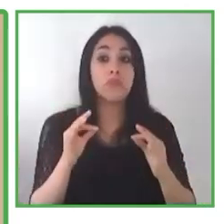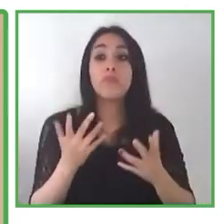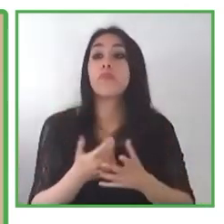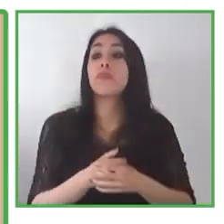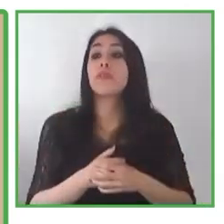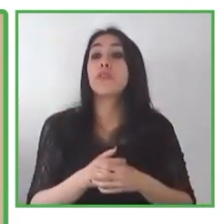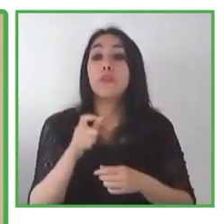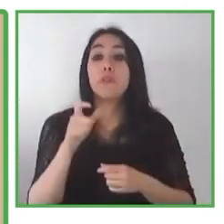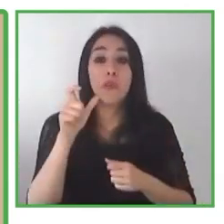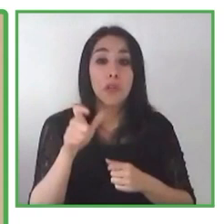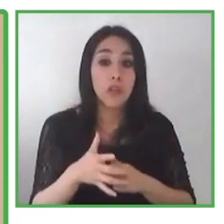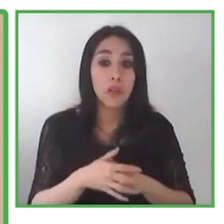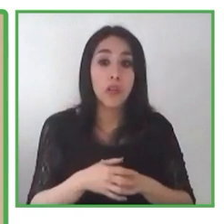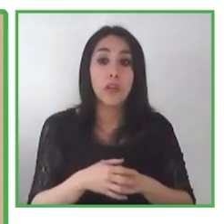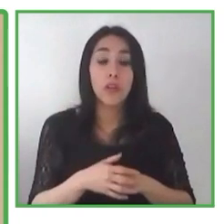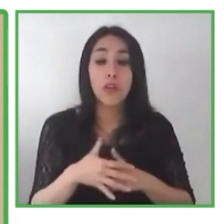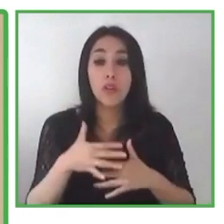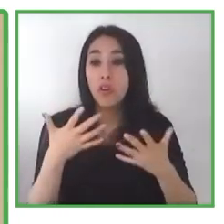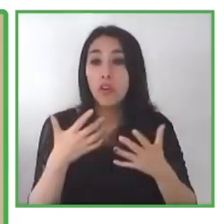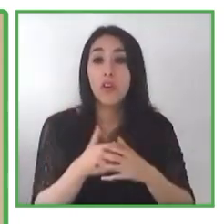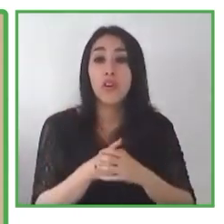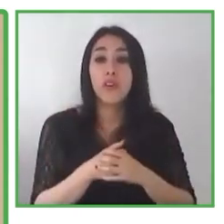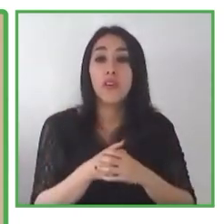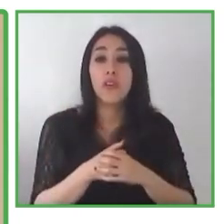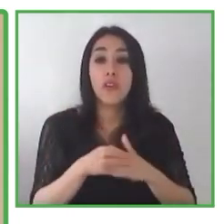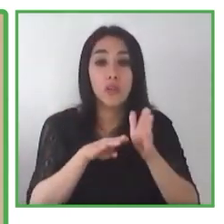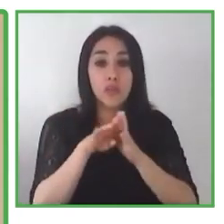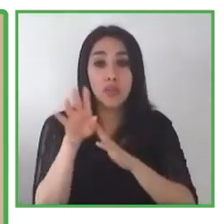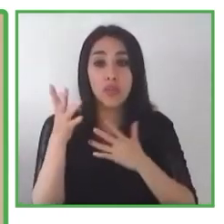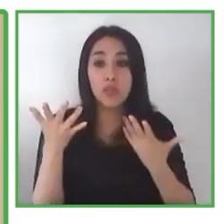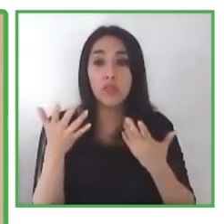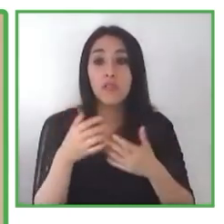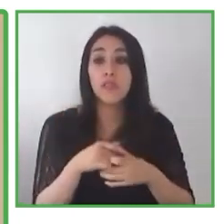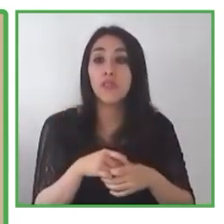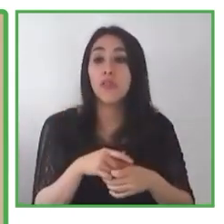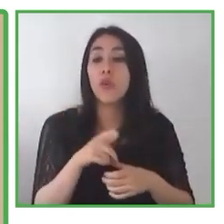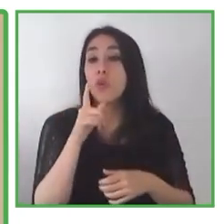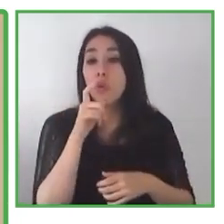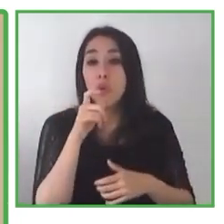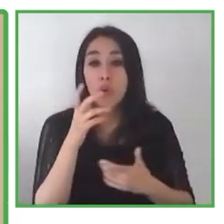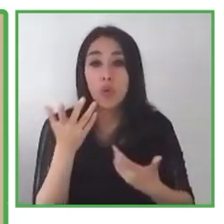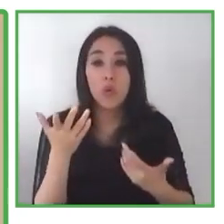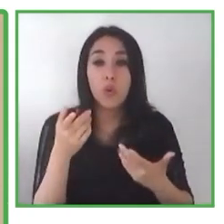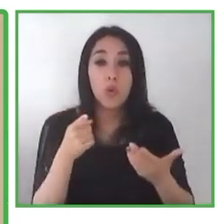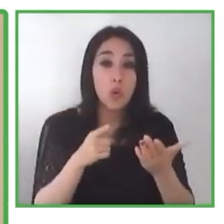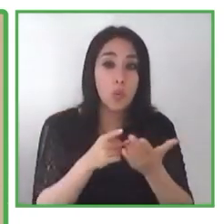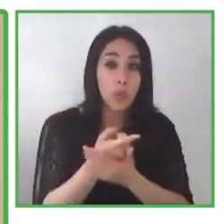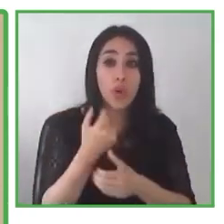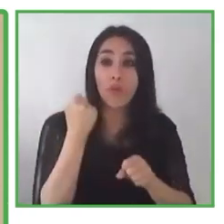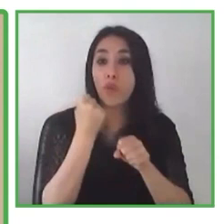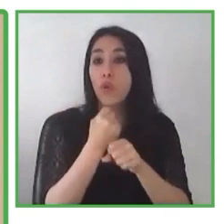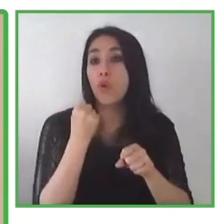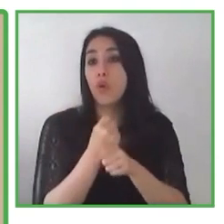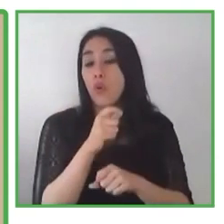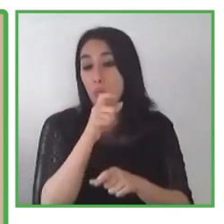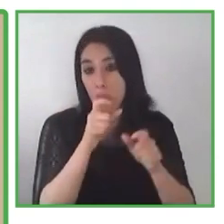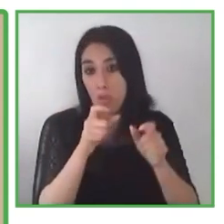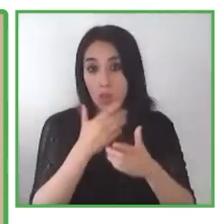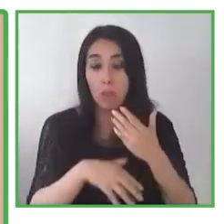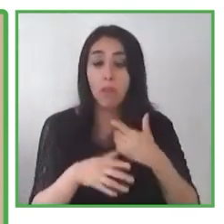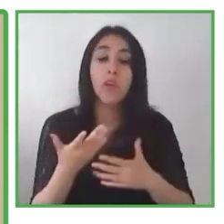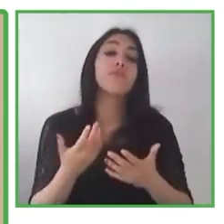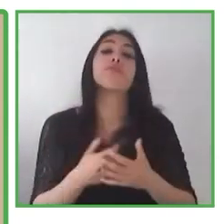the special circumstances of some islands that are development and